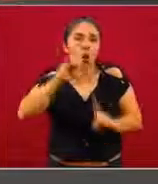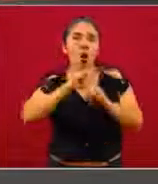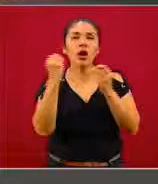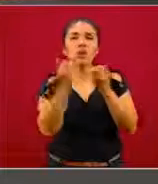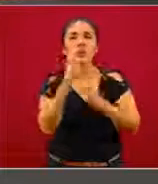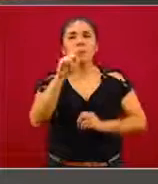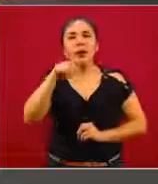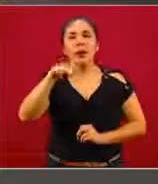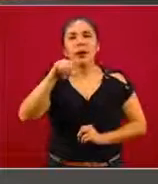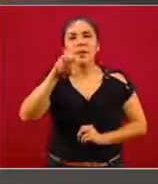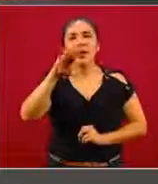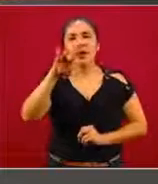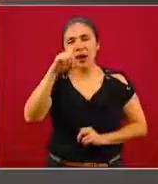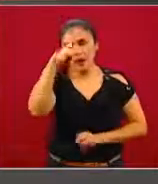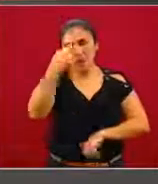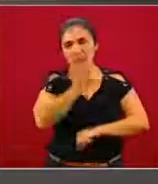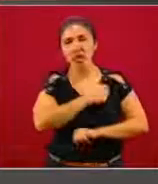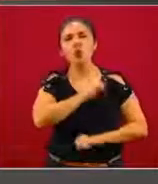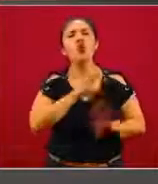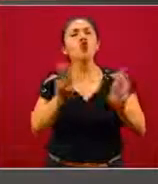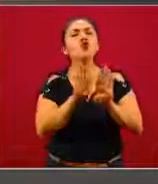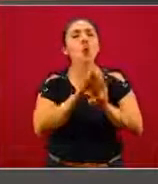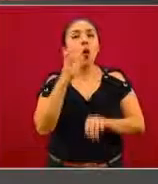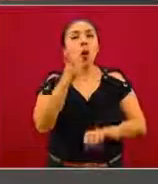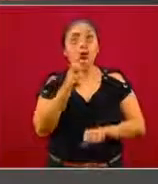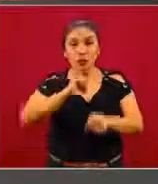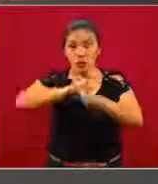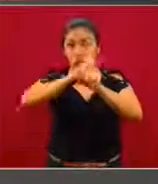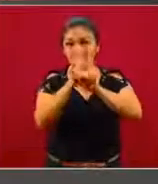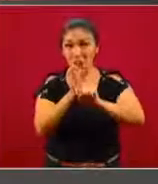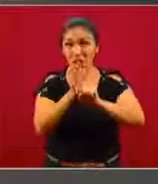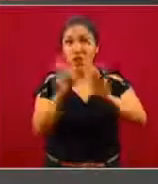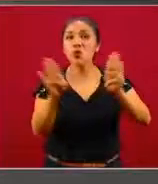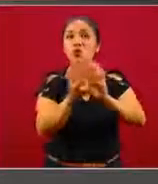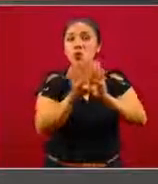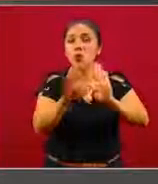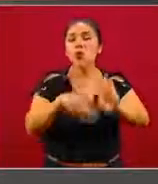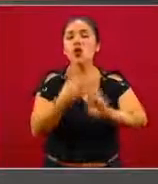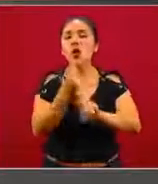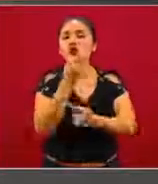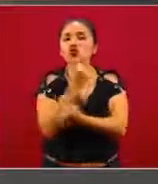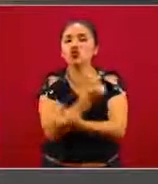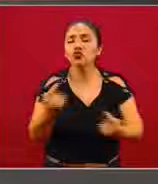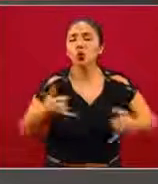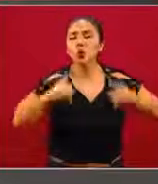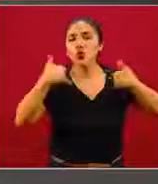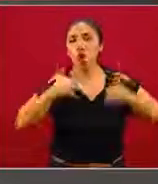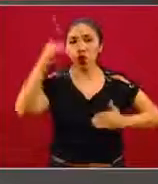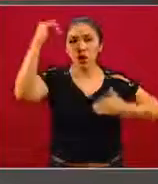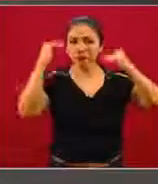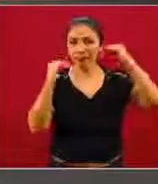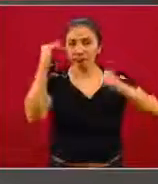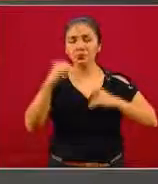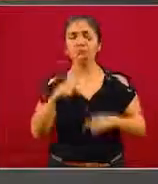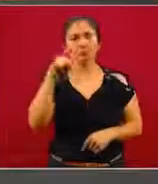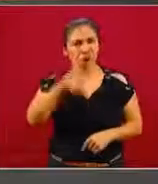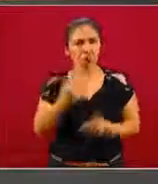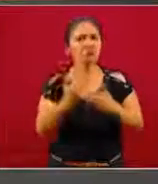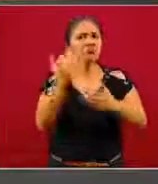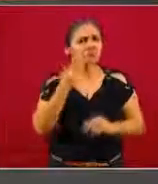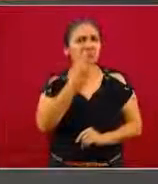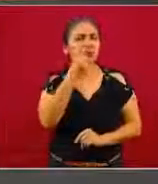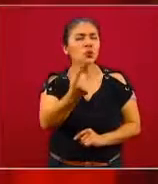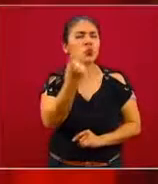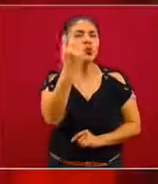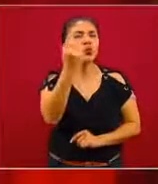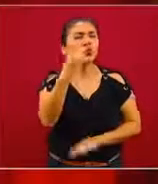is from the Pan American Health Organization about the impact of the COVID pandemic on children. As we